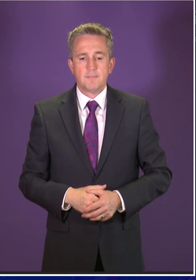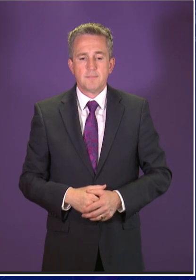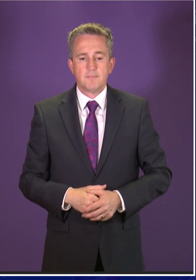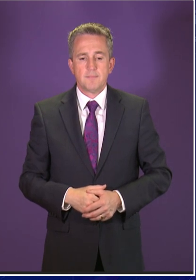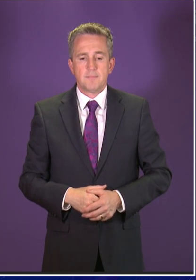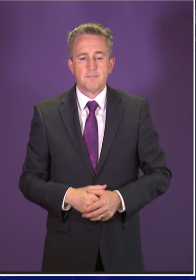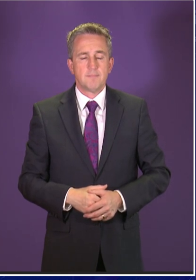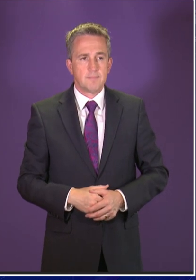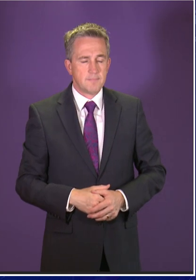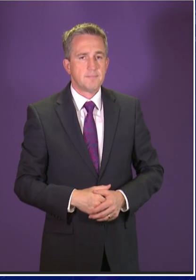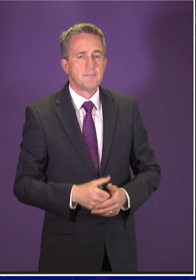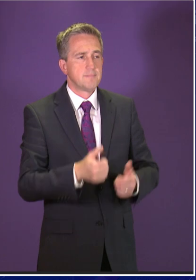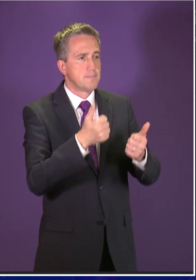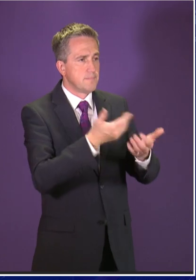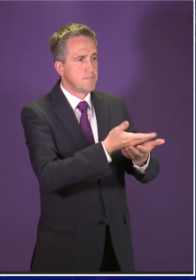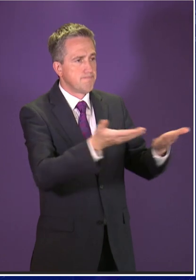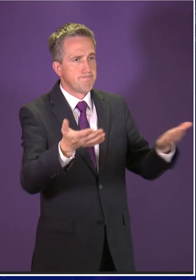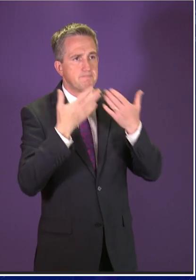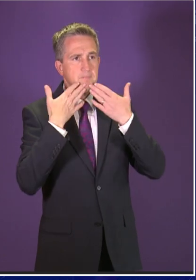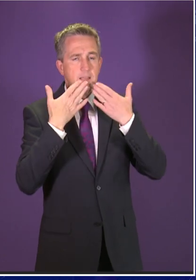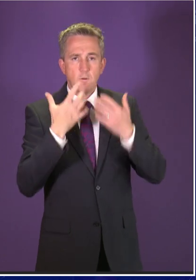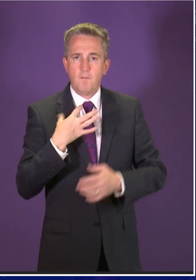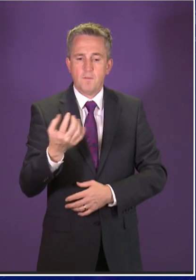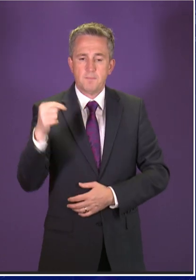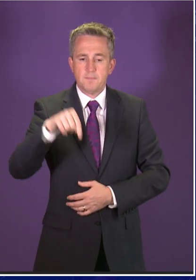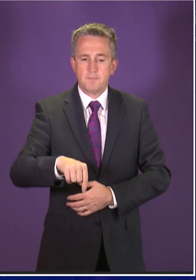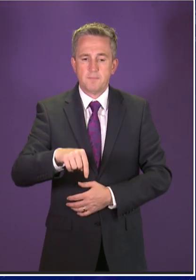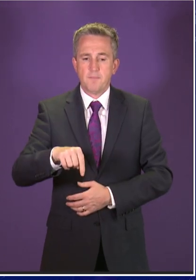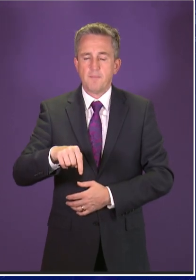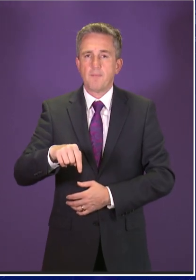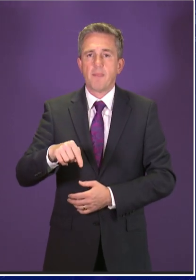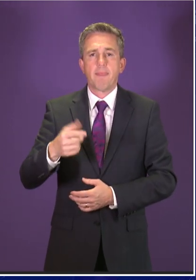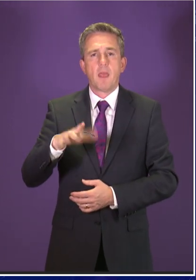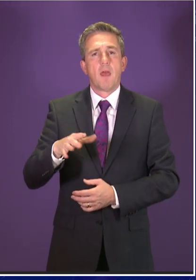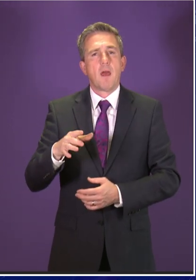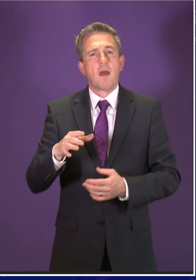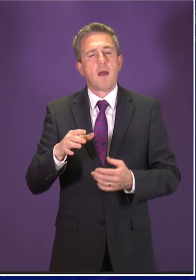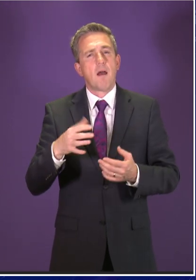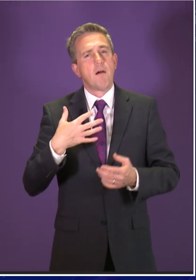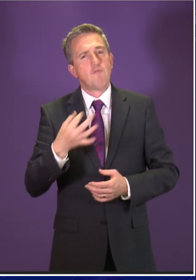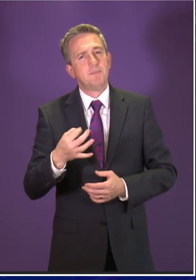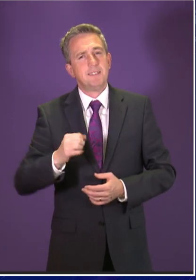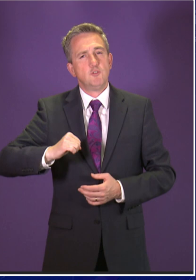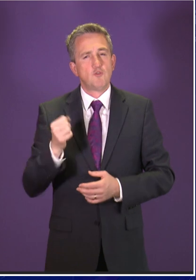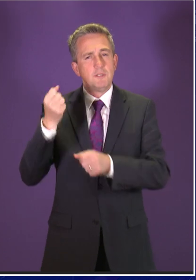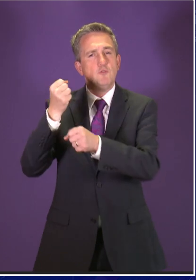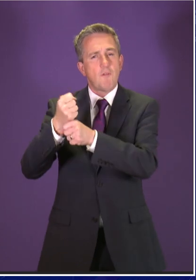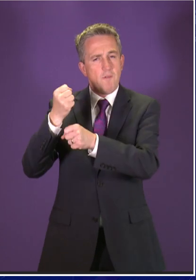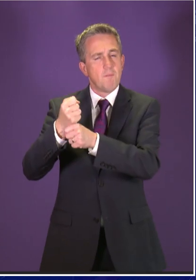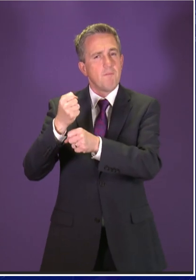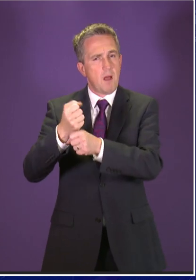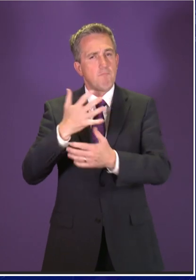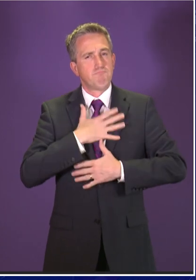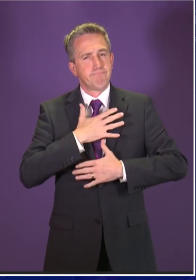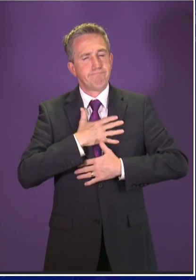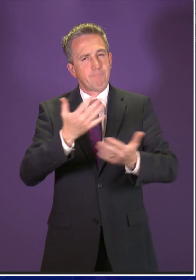Your Excellencies, ladies and gentlemen, on behalf of the Scottish Government, let me very warmly welcome all of you to